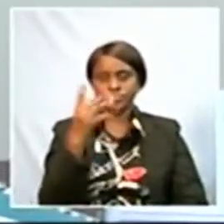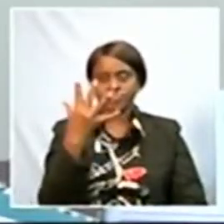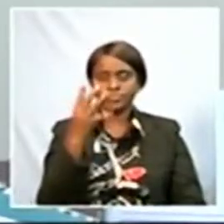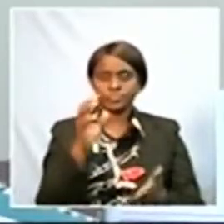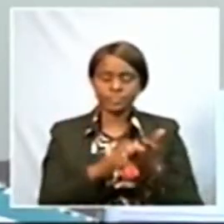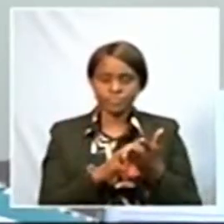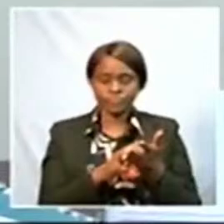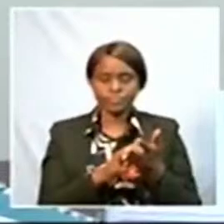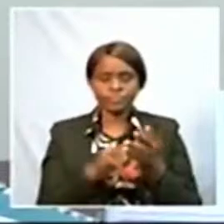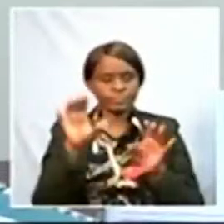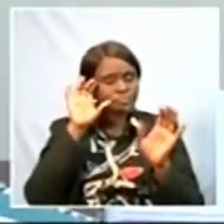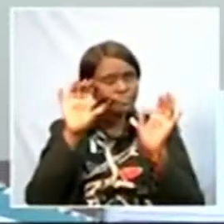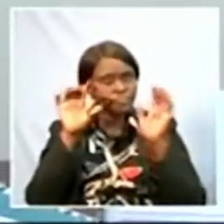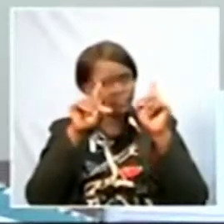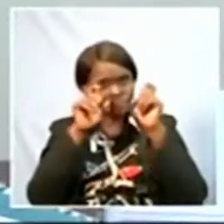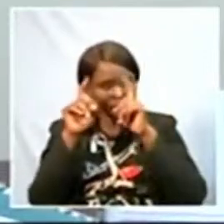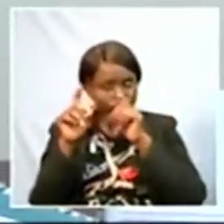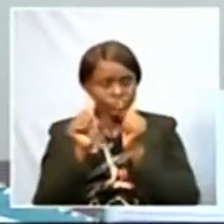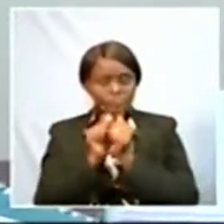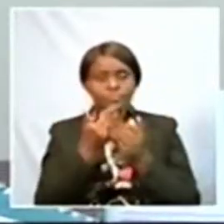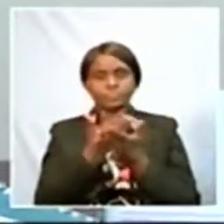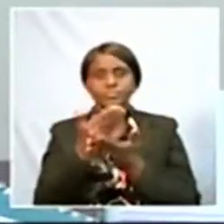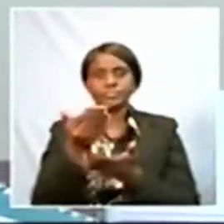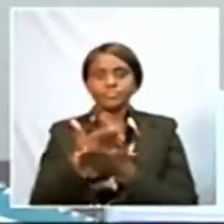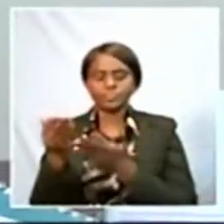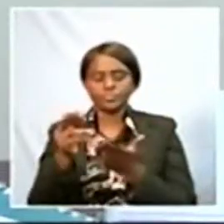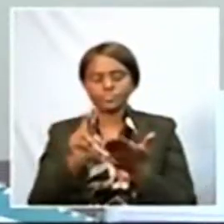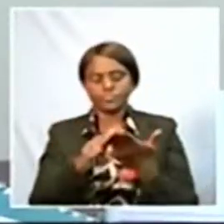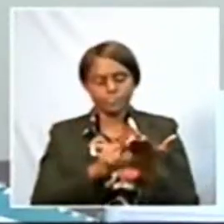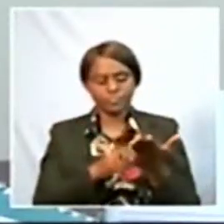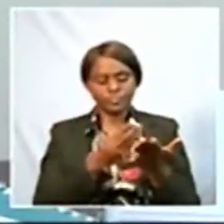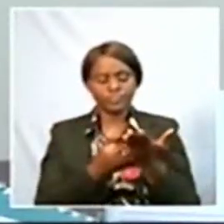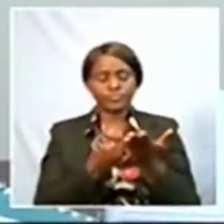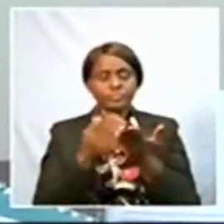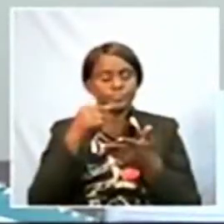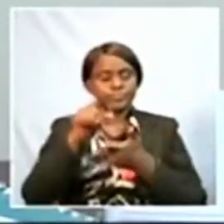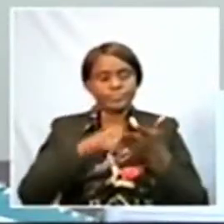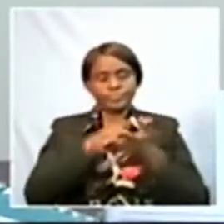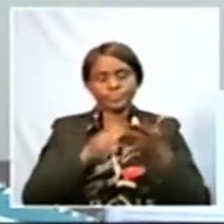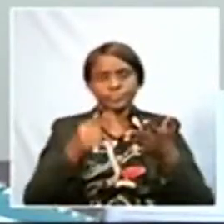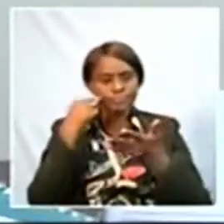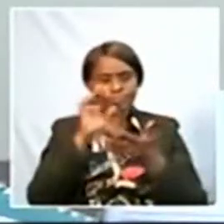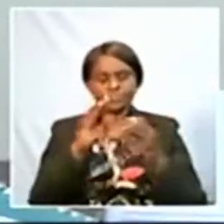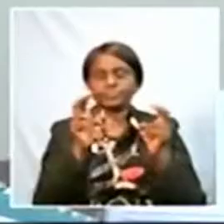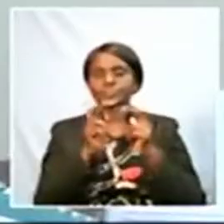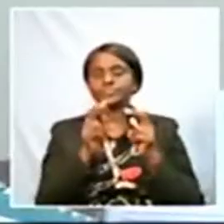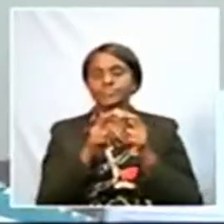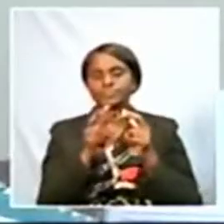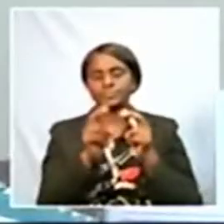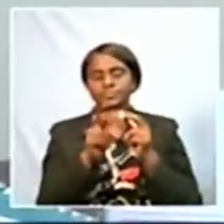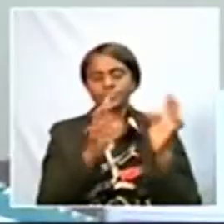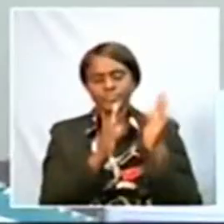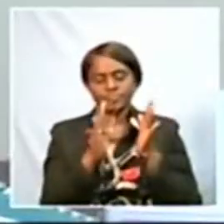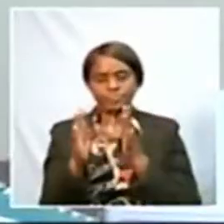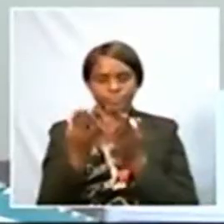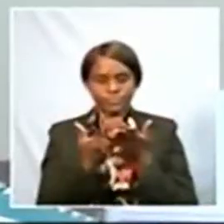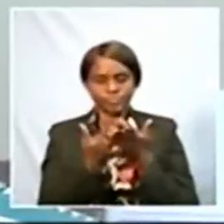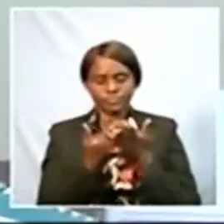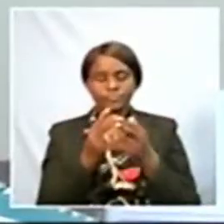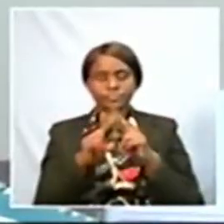105,000, pictures, and procurement committee minutes for the termination of the contract. Remedial measure